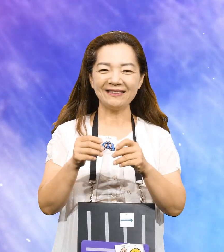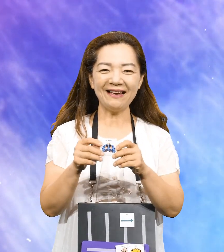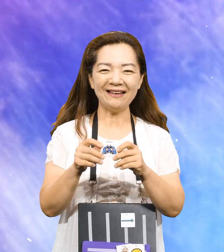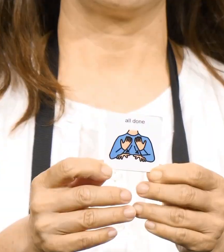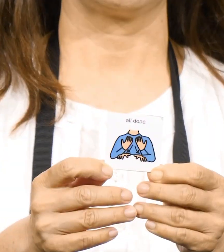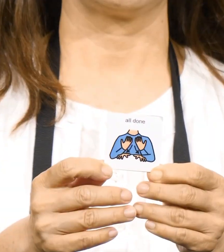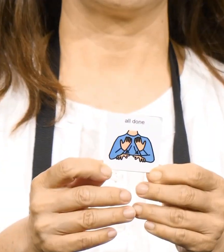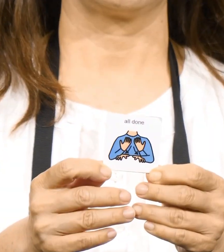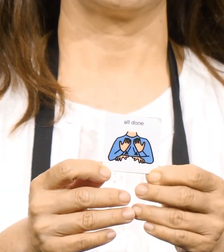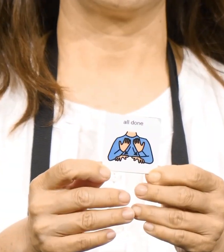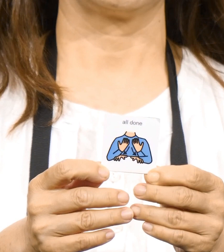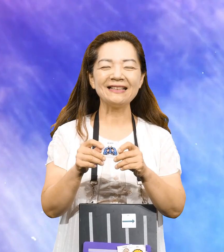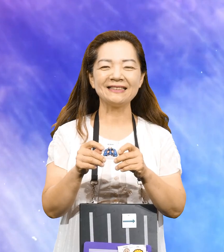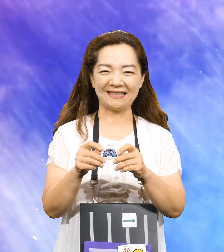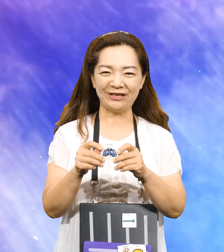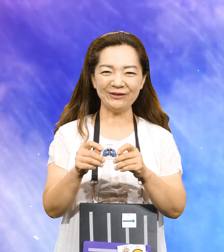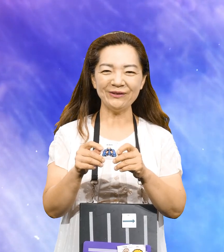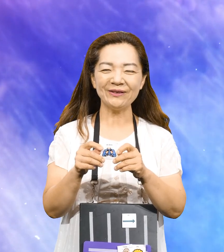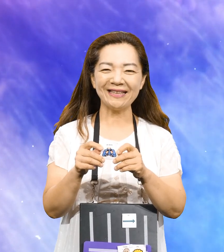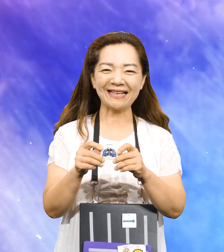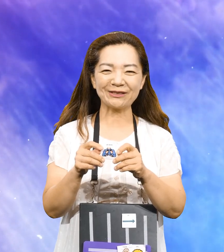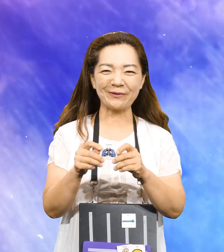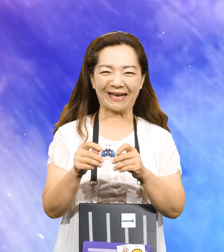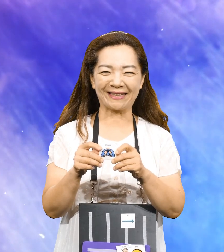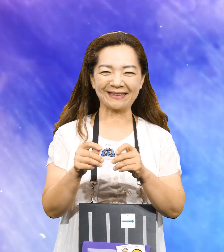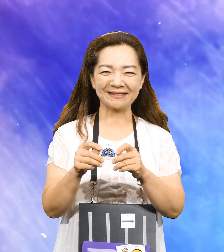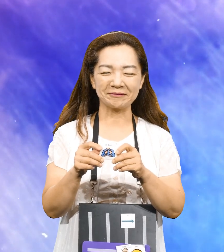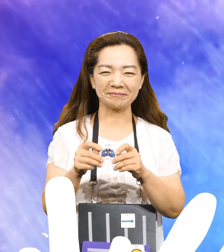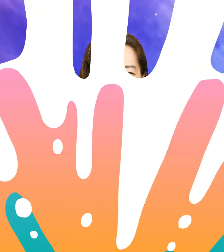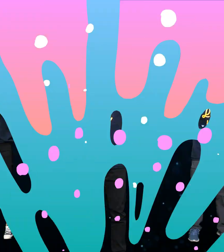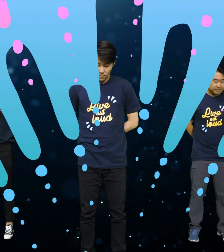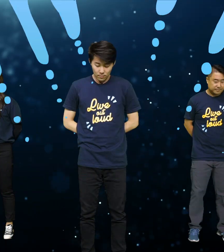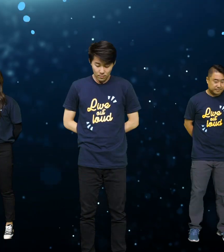All done. See you next week.